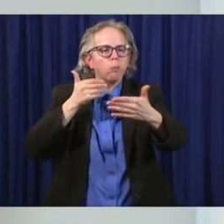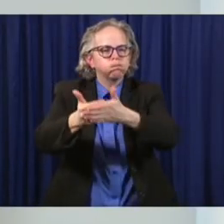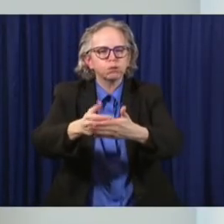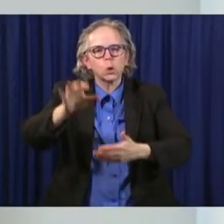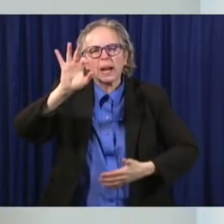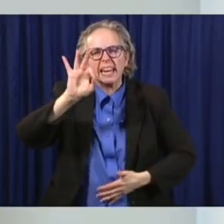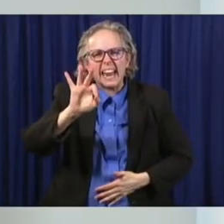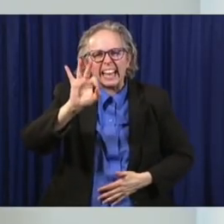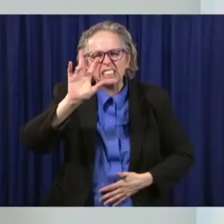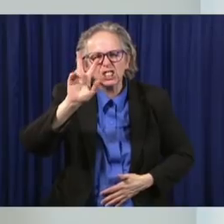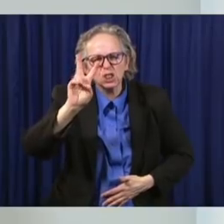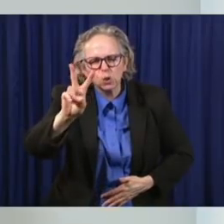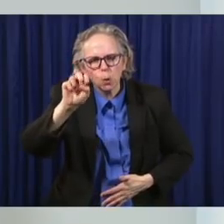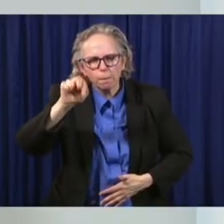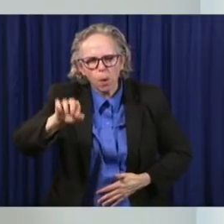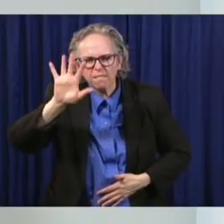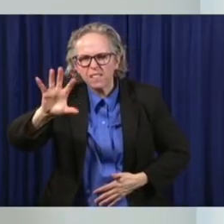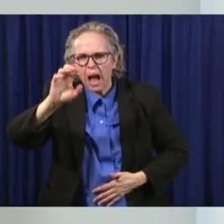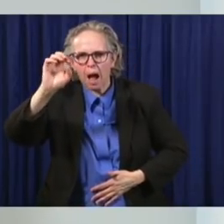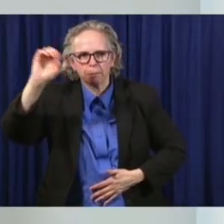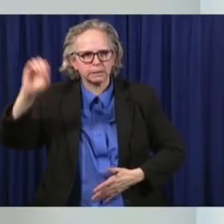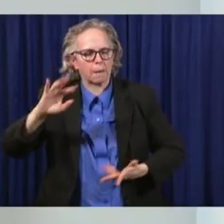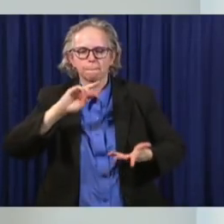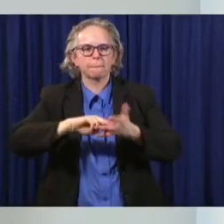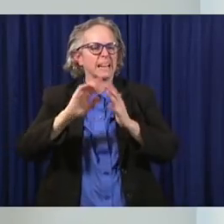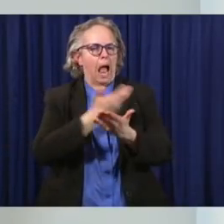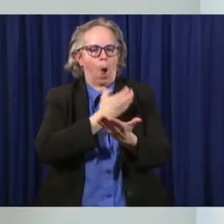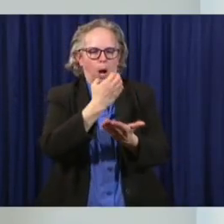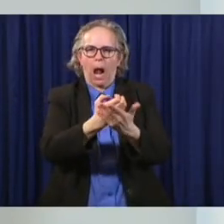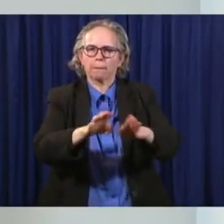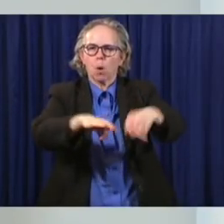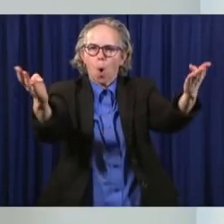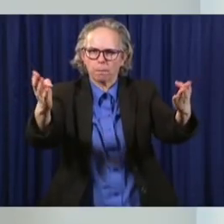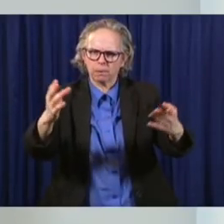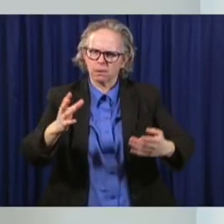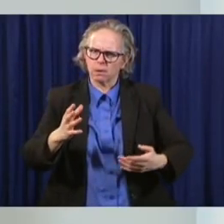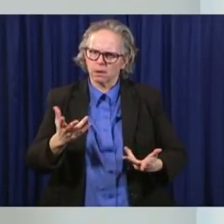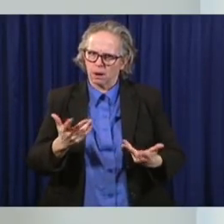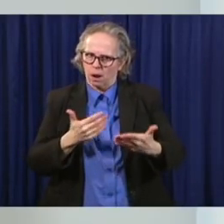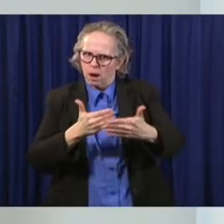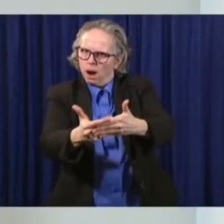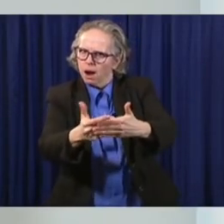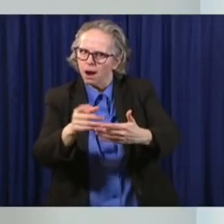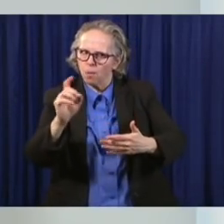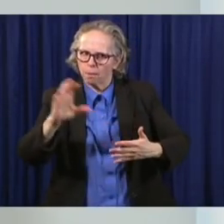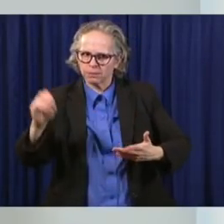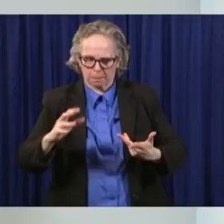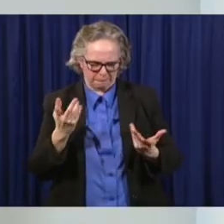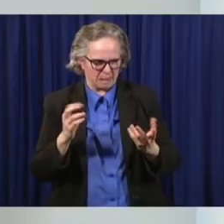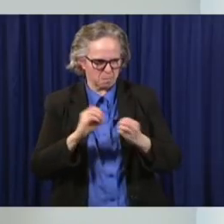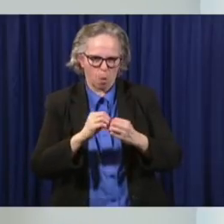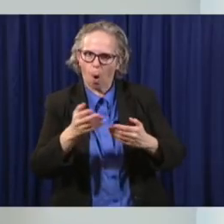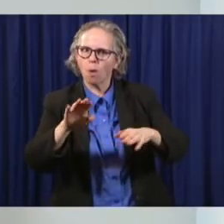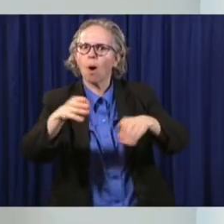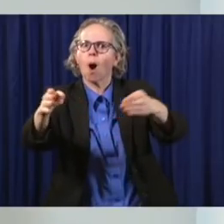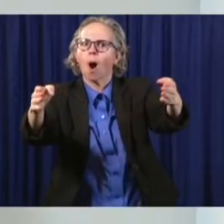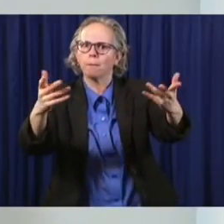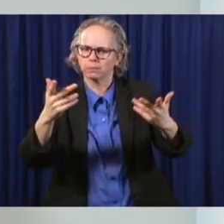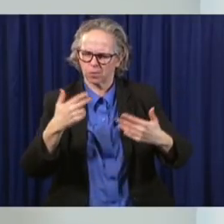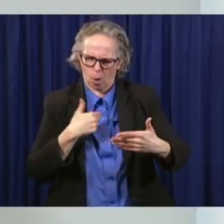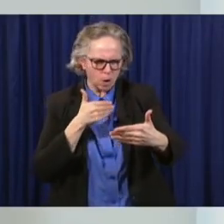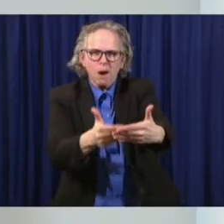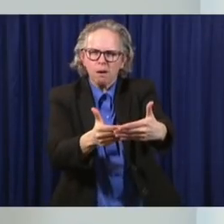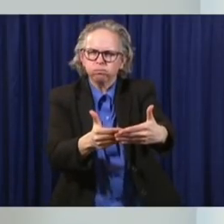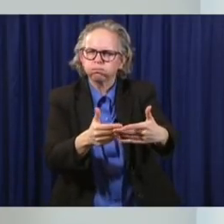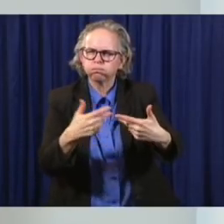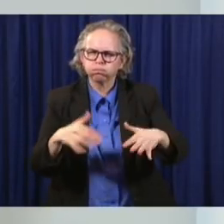the Ohio economy, with obviously more to come. And so employers are going to be calling people back